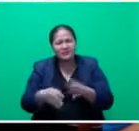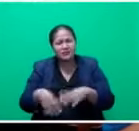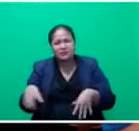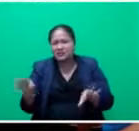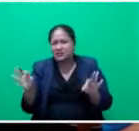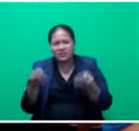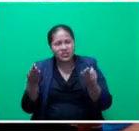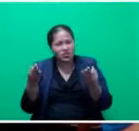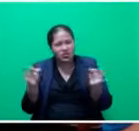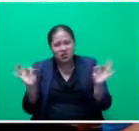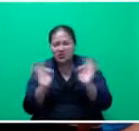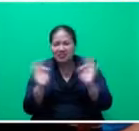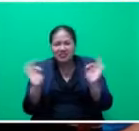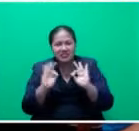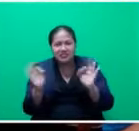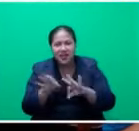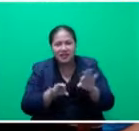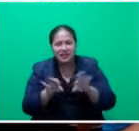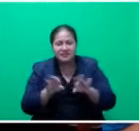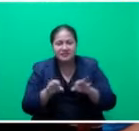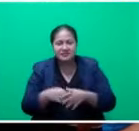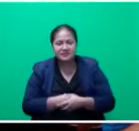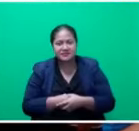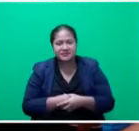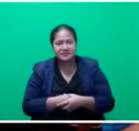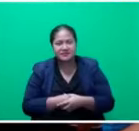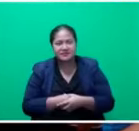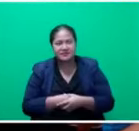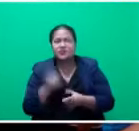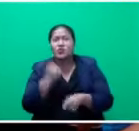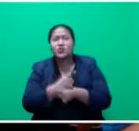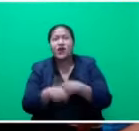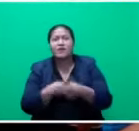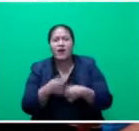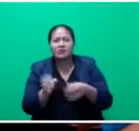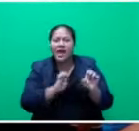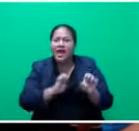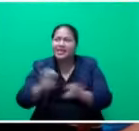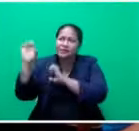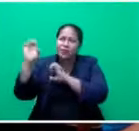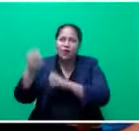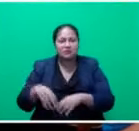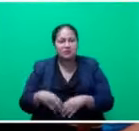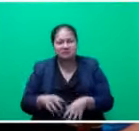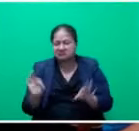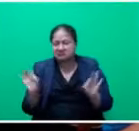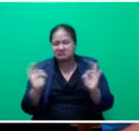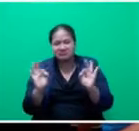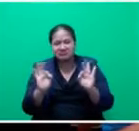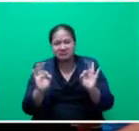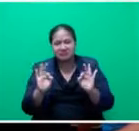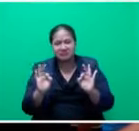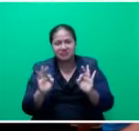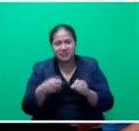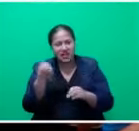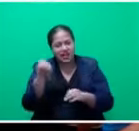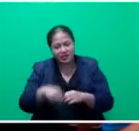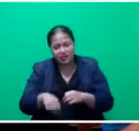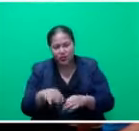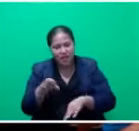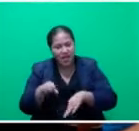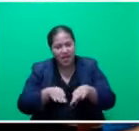plan. What did the speech say about exports? Zero, no plan. Mr. Speaker,